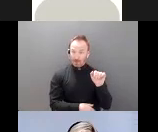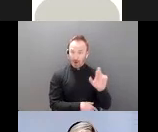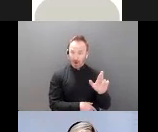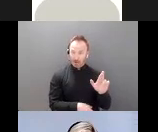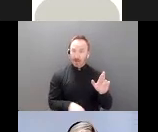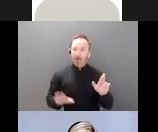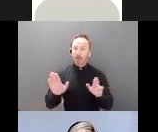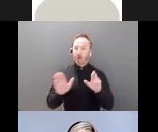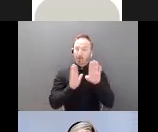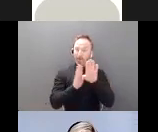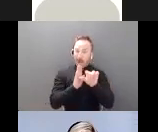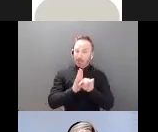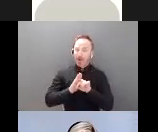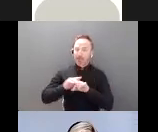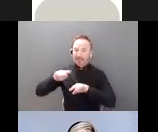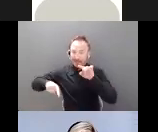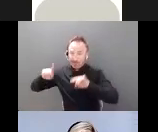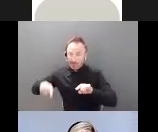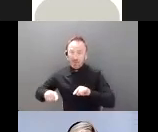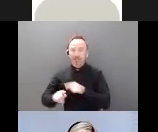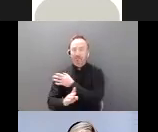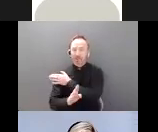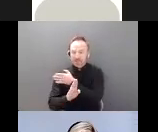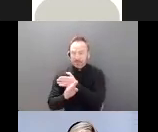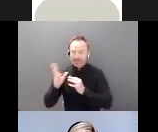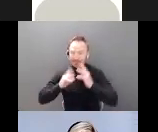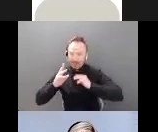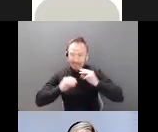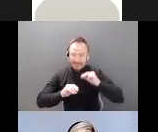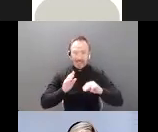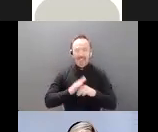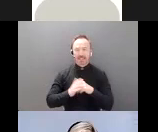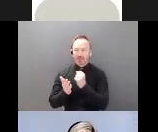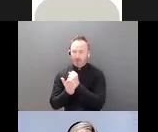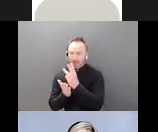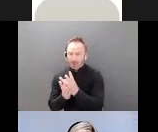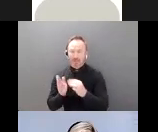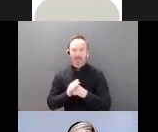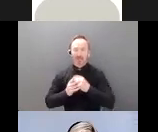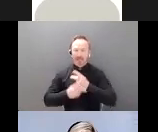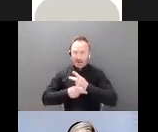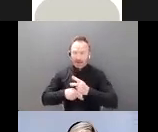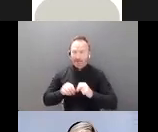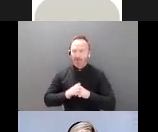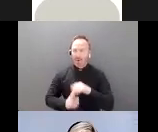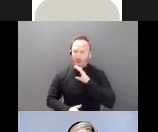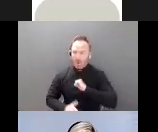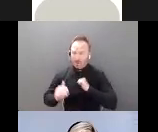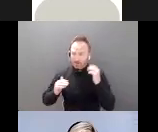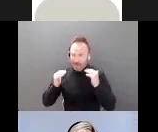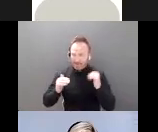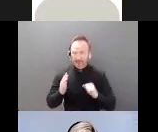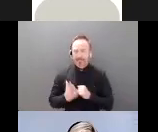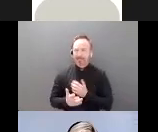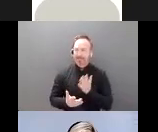for adults, in behavior supports, in social work, and those pieces, and you're not interested in separation and divorce,